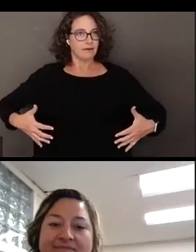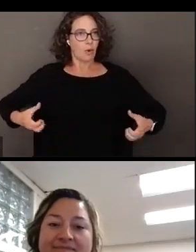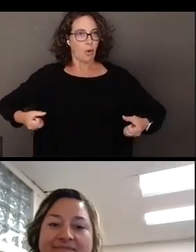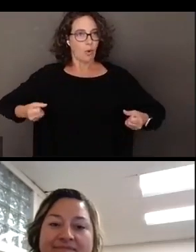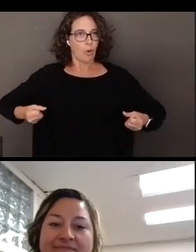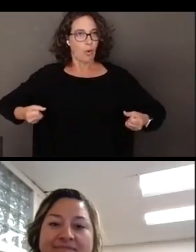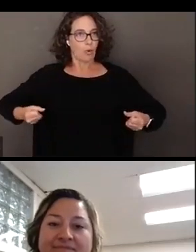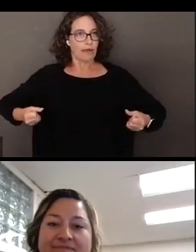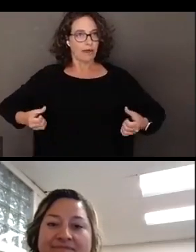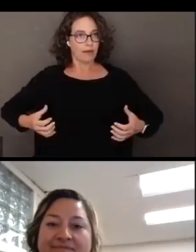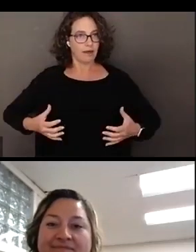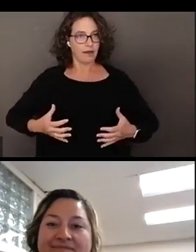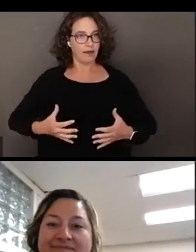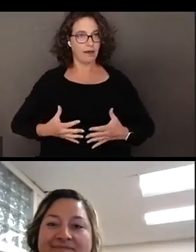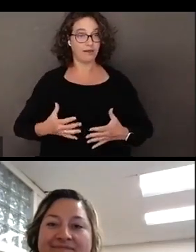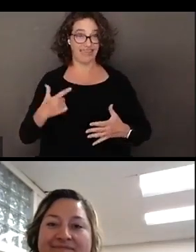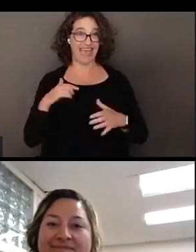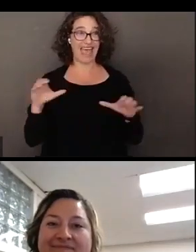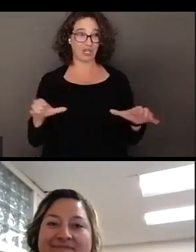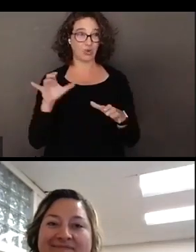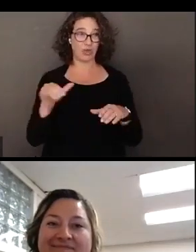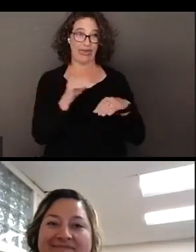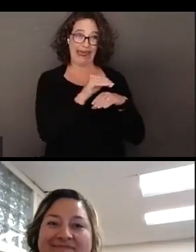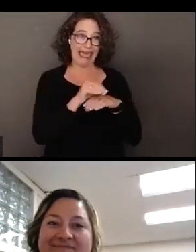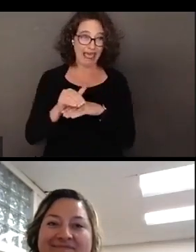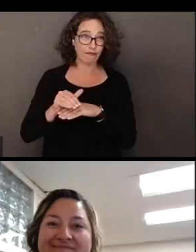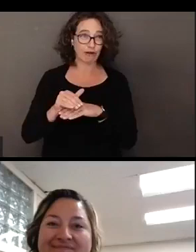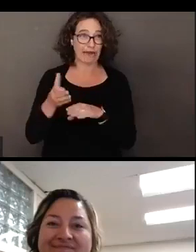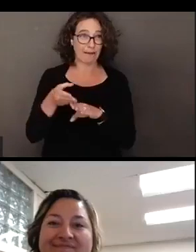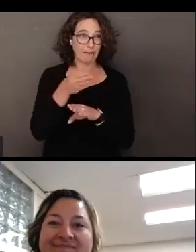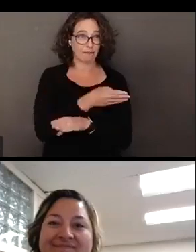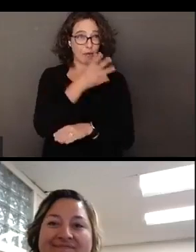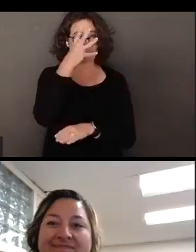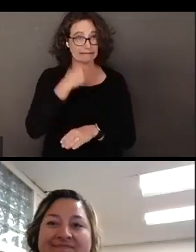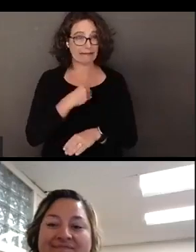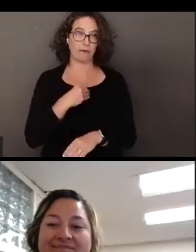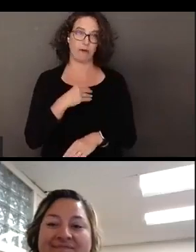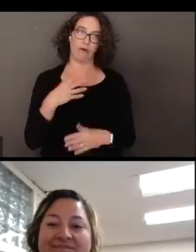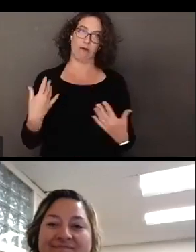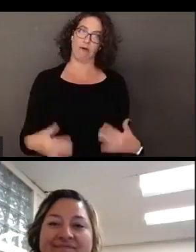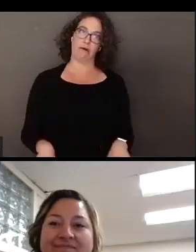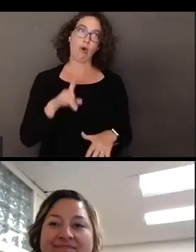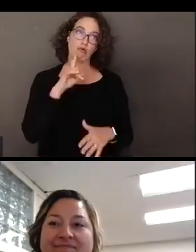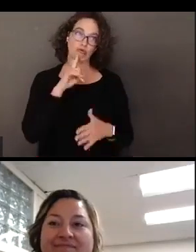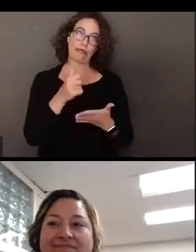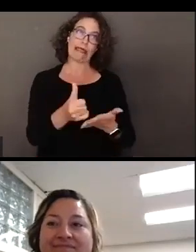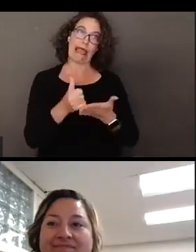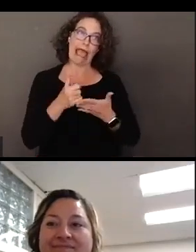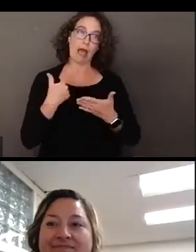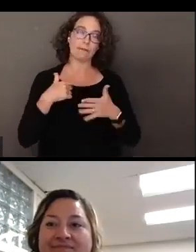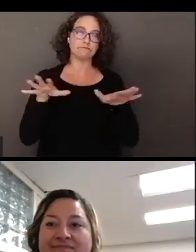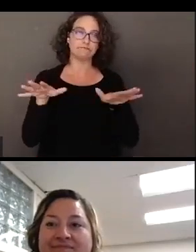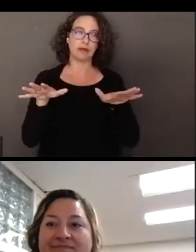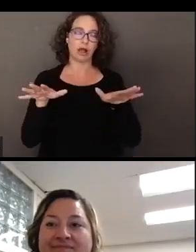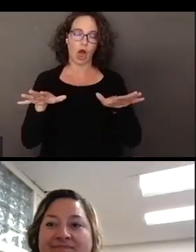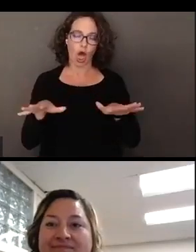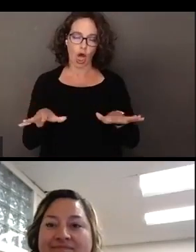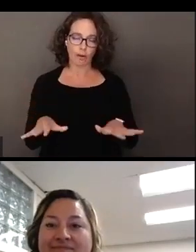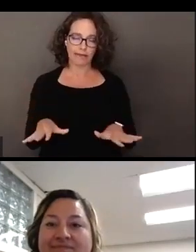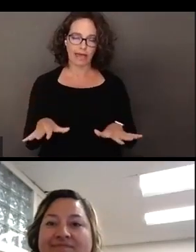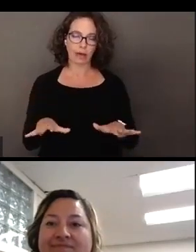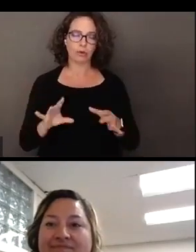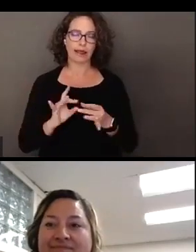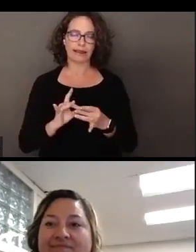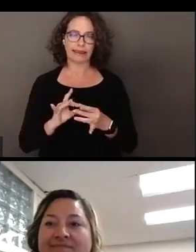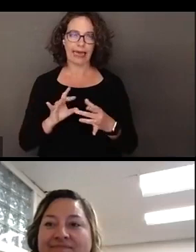I practice this every night before I go to bed. It really does help me to calm down, to let go, and to